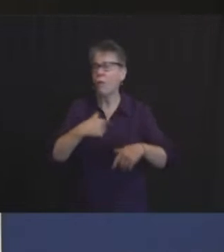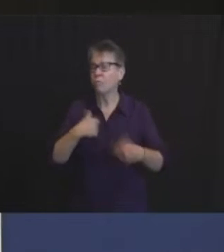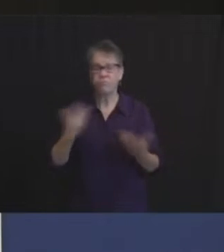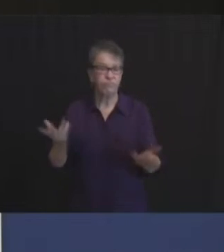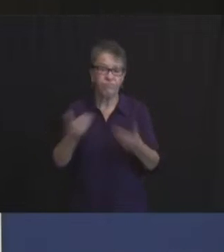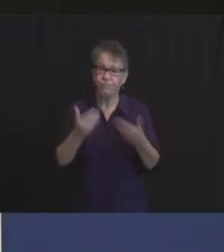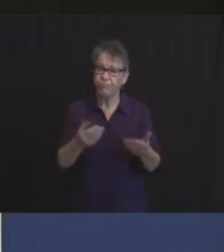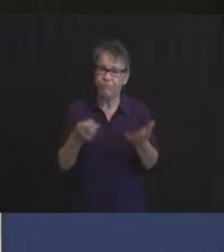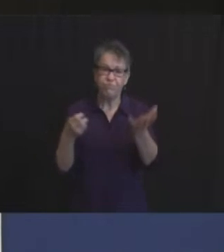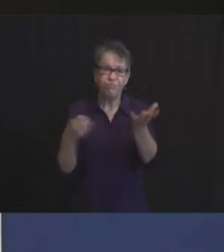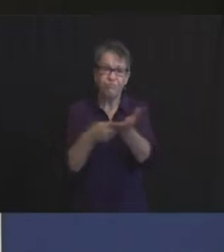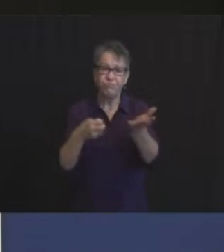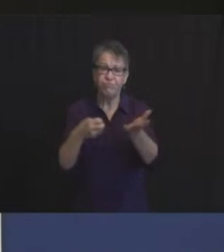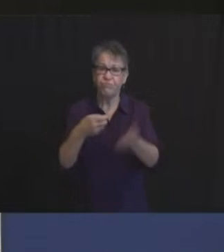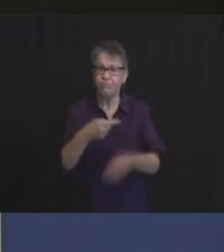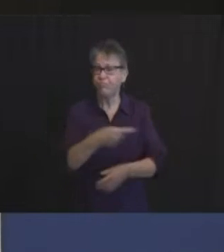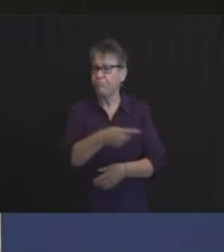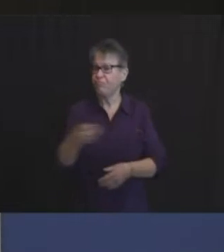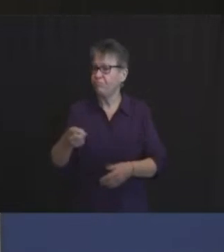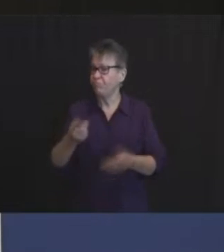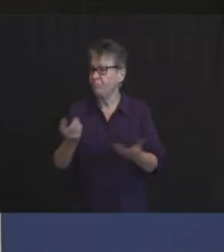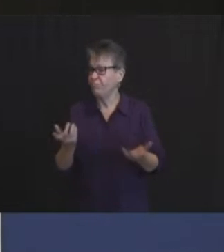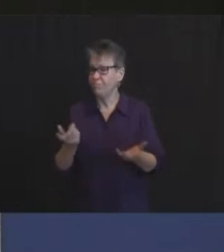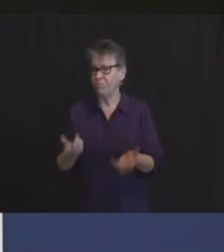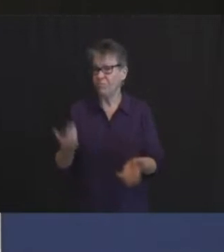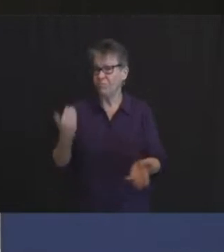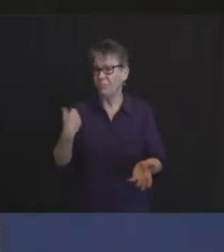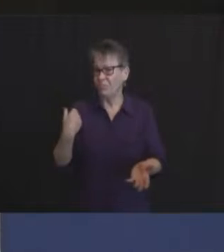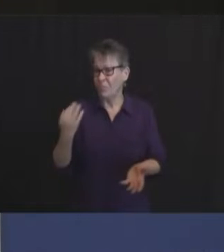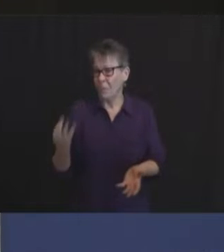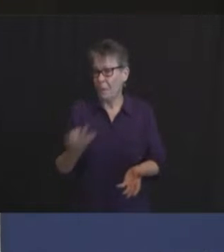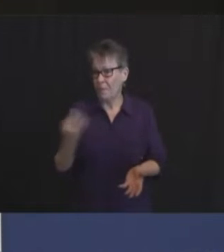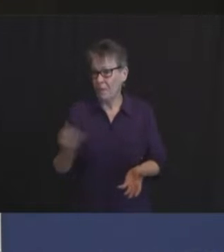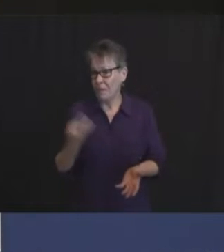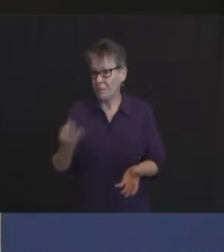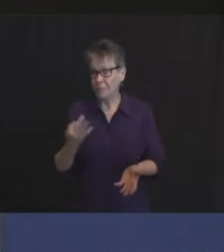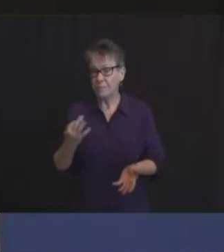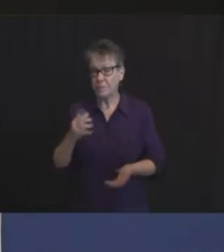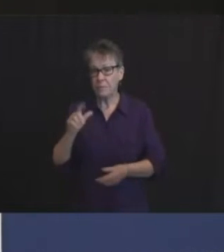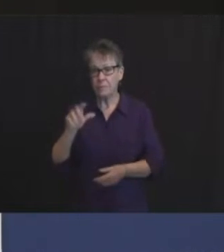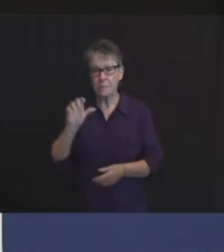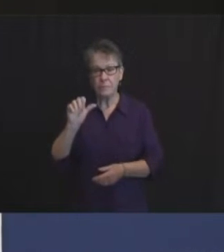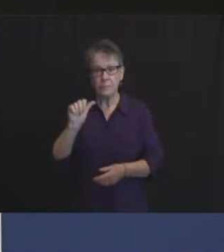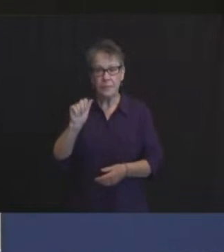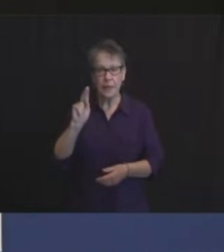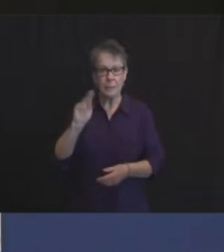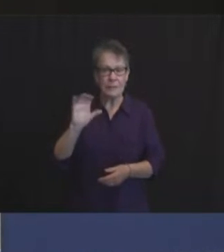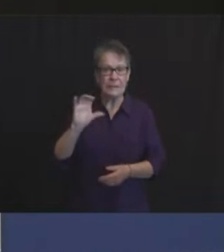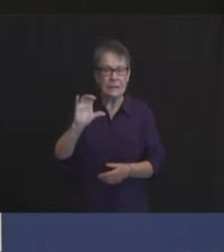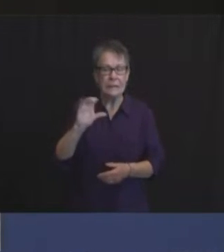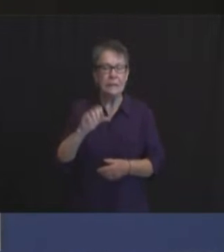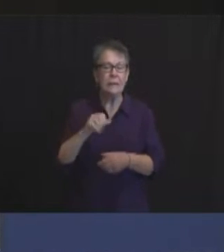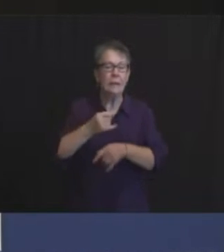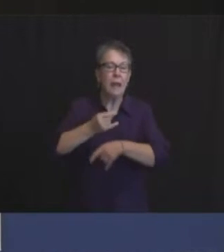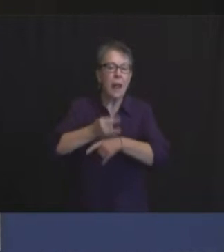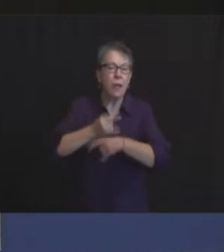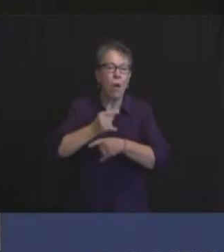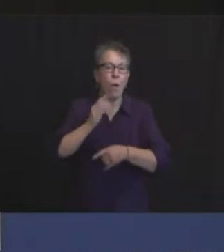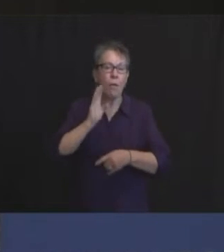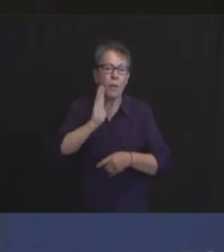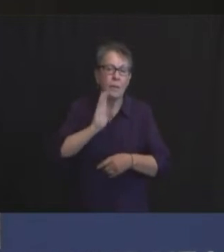on Friday night, ABC conducted 66 inspections in both Bergen and Hudson County and cited 12 different